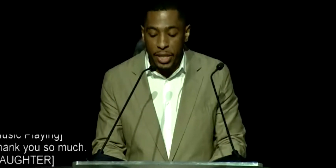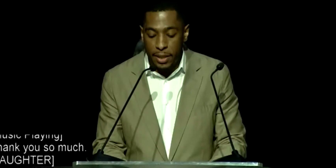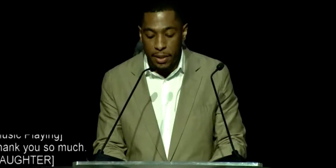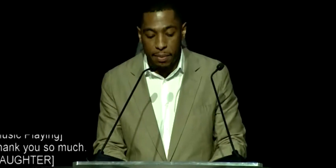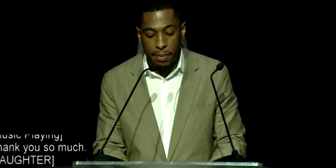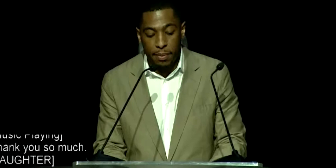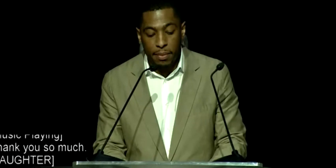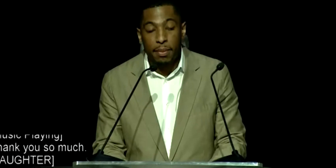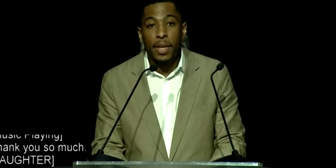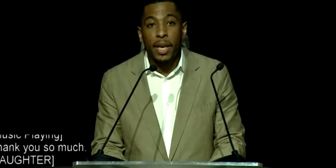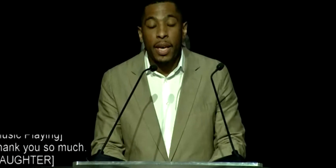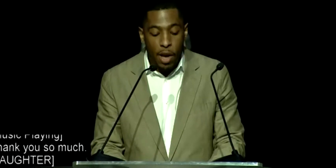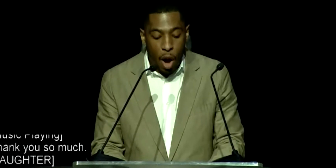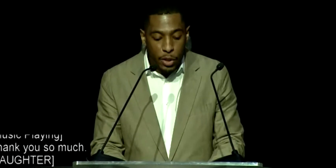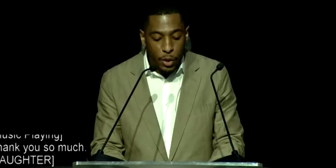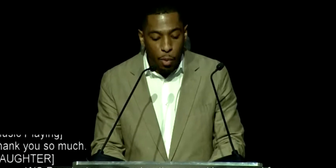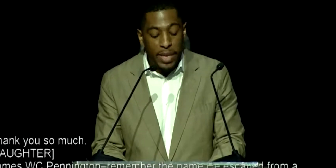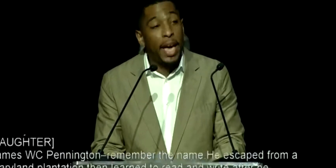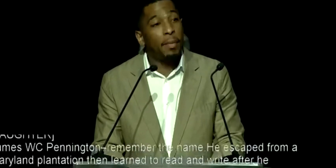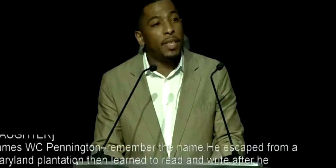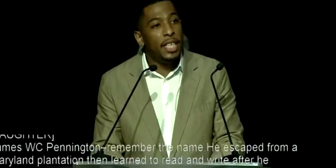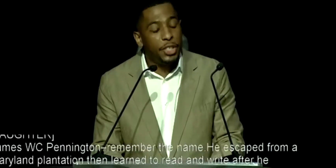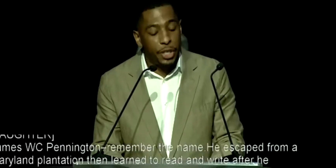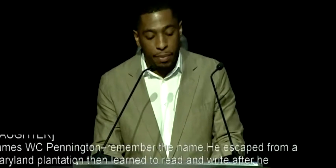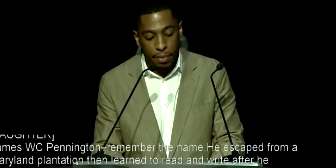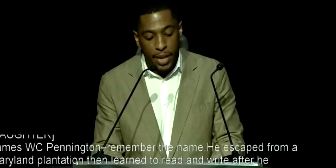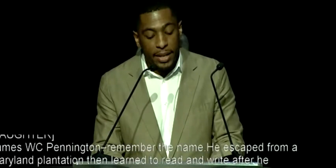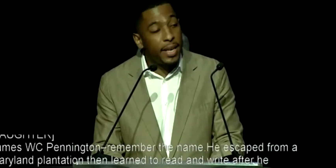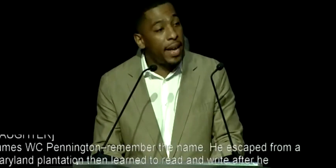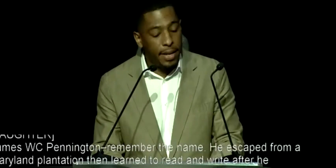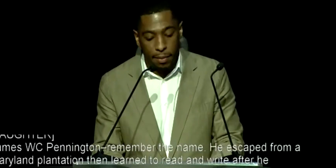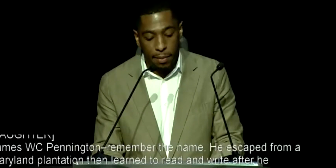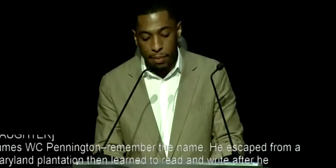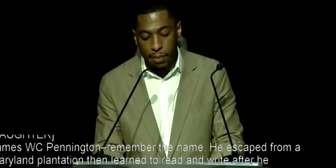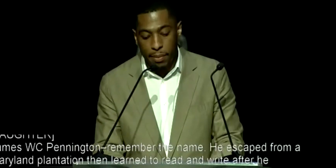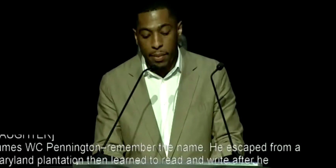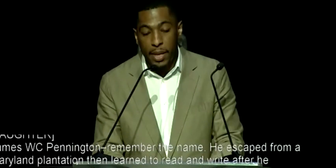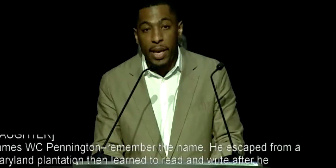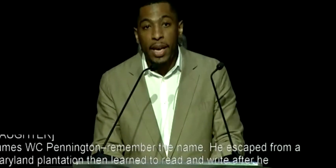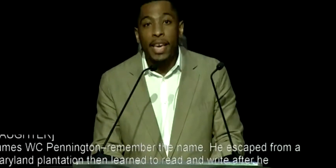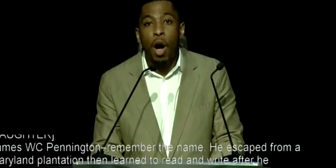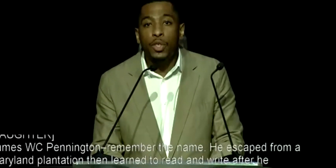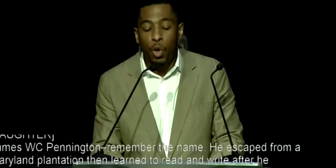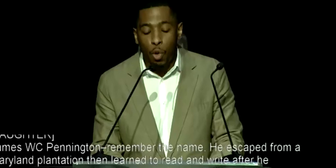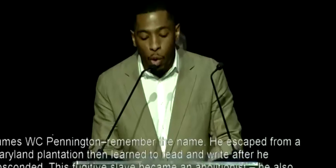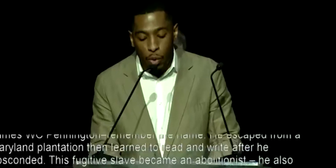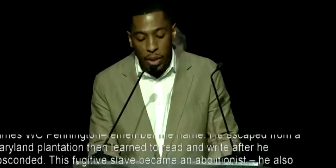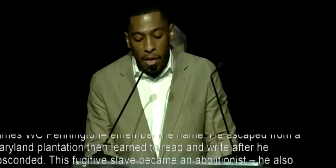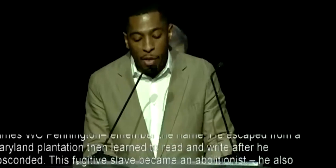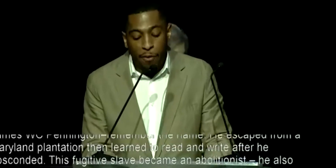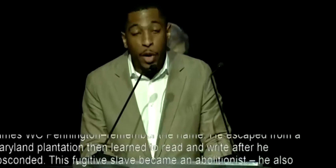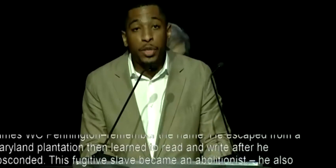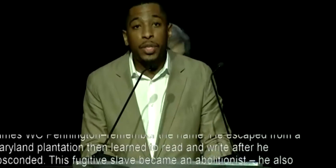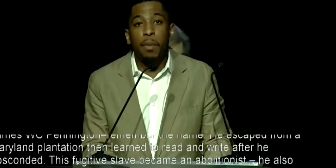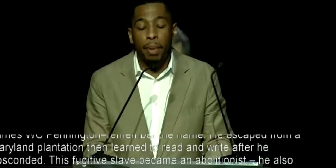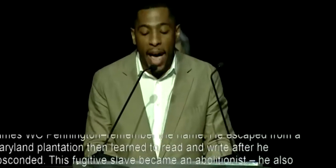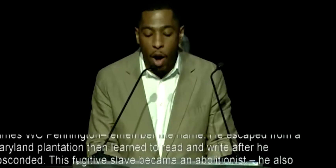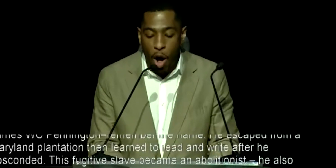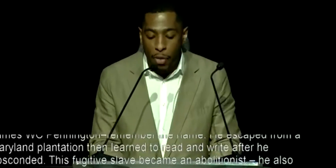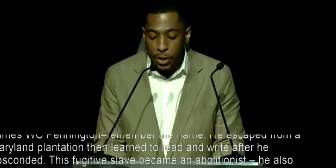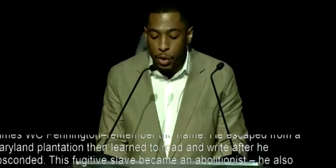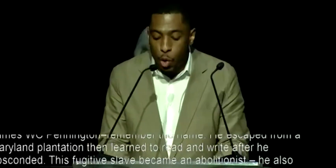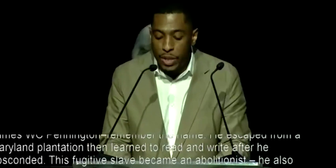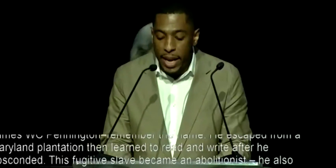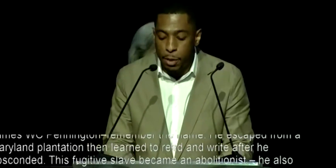fugitive slave became an abolitionist. He also became a teacher, in Connecticut. He also wrote the first